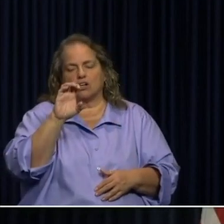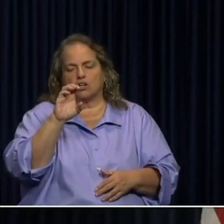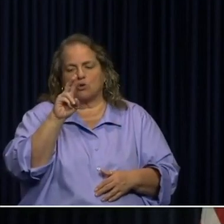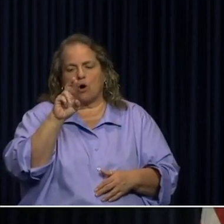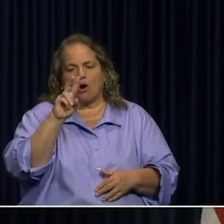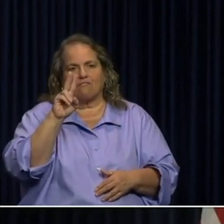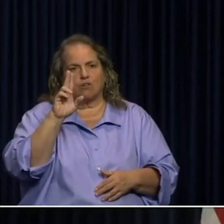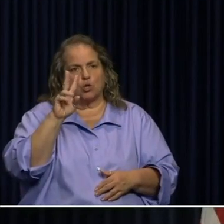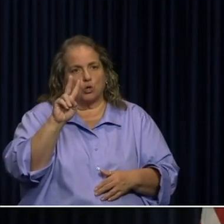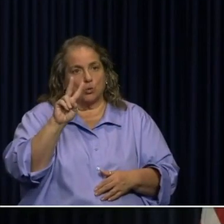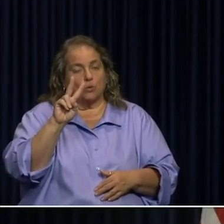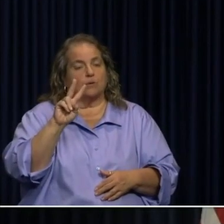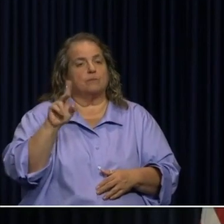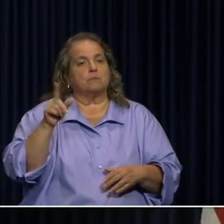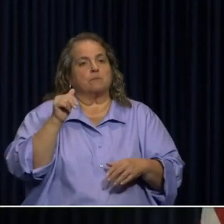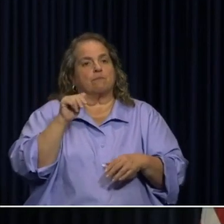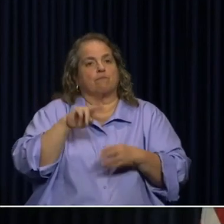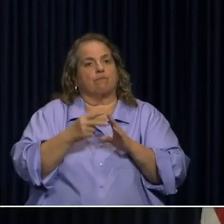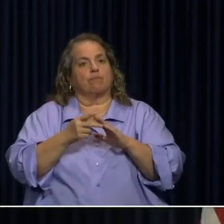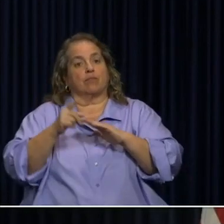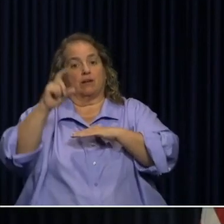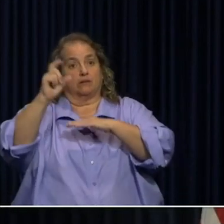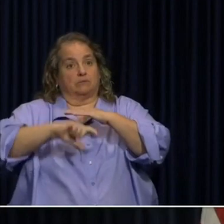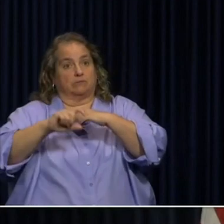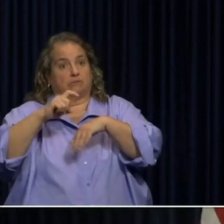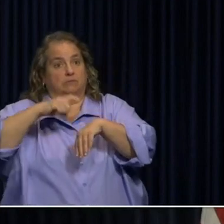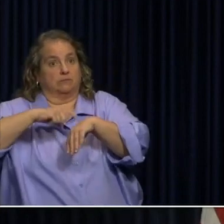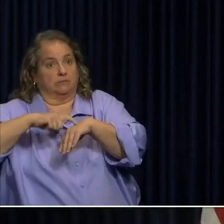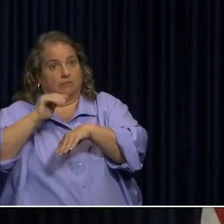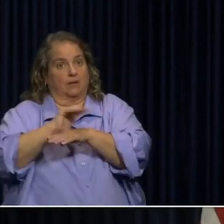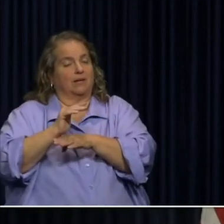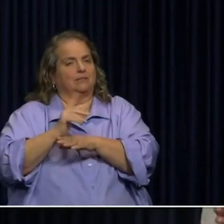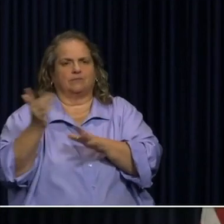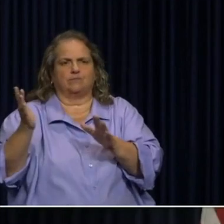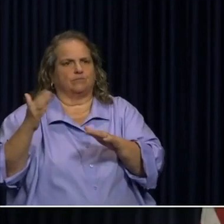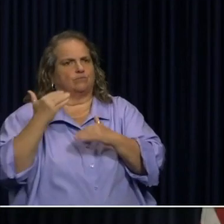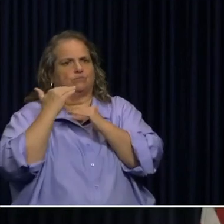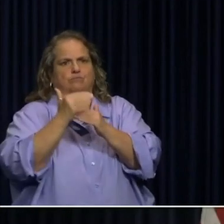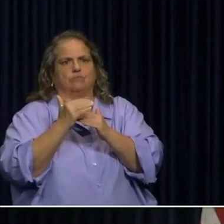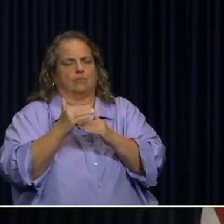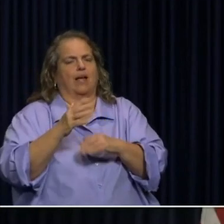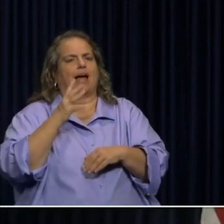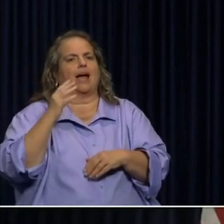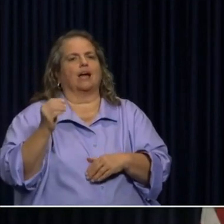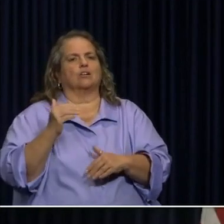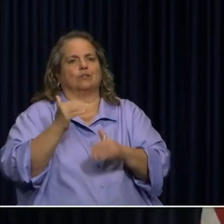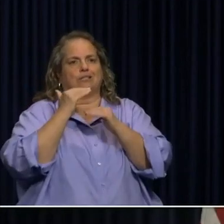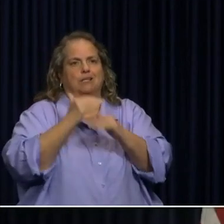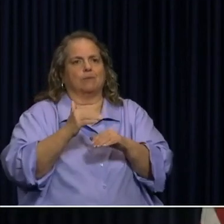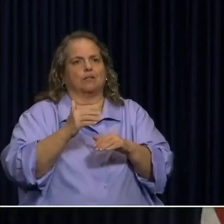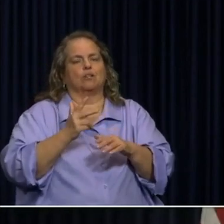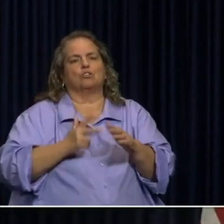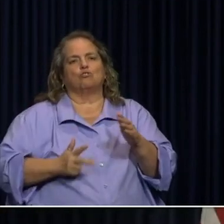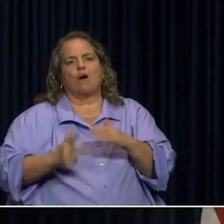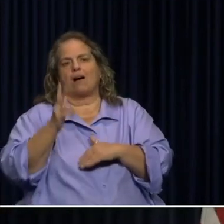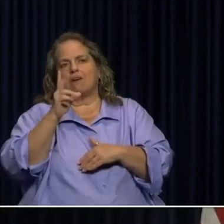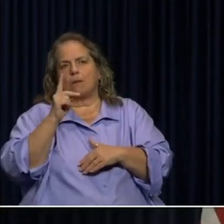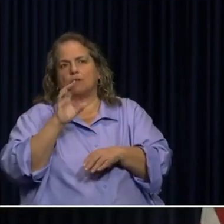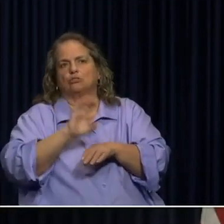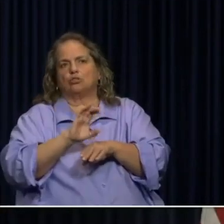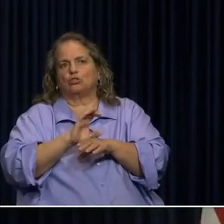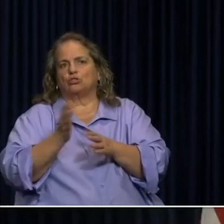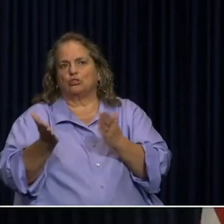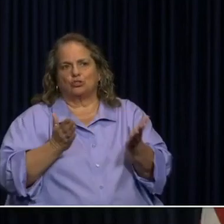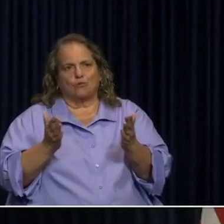Muhlenberg County Judge Executive. Additional restrictions on drive-up church services in Hopkins